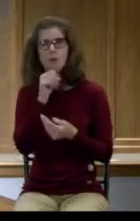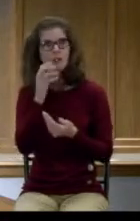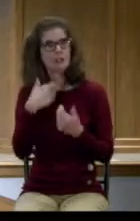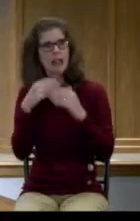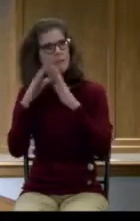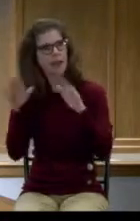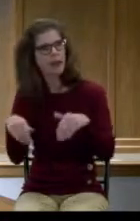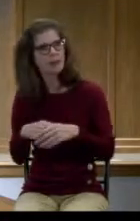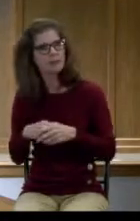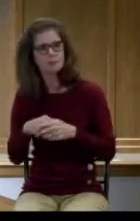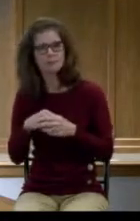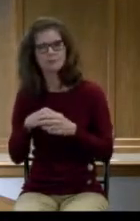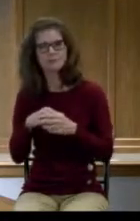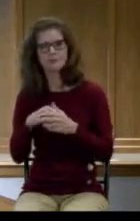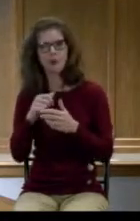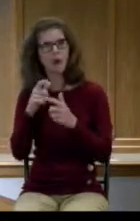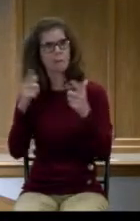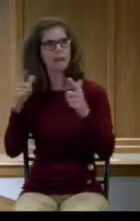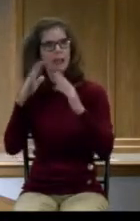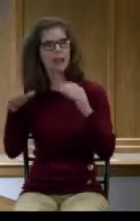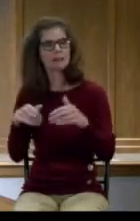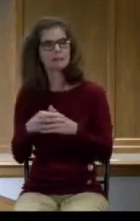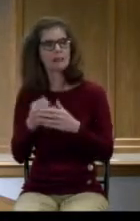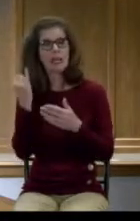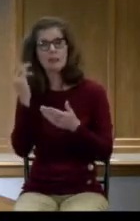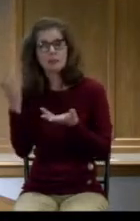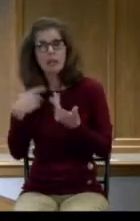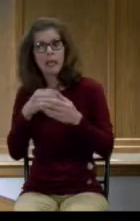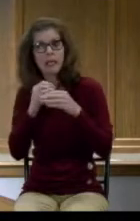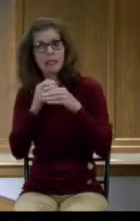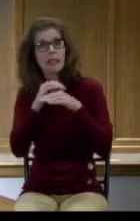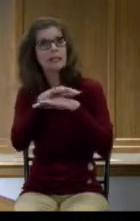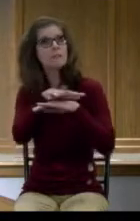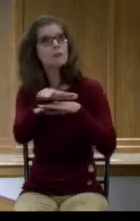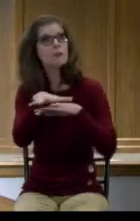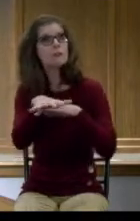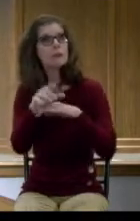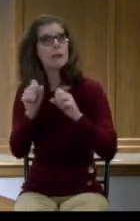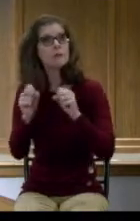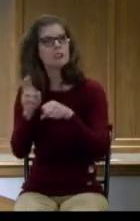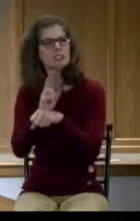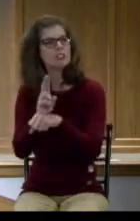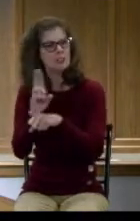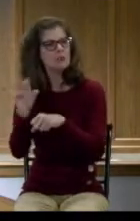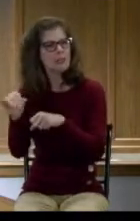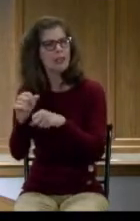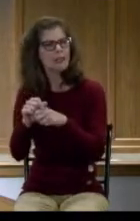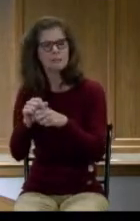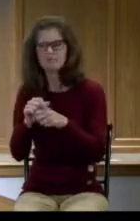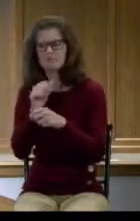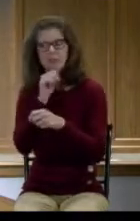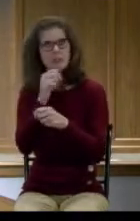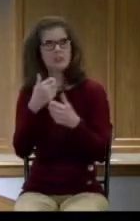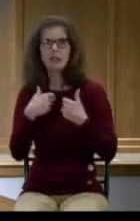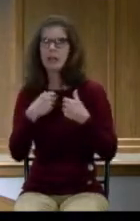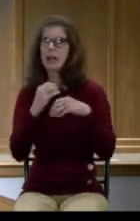house. And if she'd had influence, maybe she could have used the influence to get the Pharisees off Jesus' back, but she didn't have